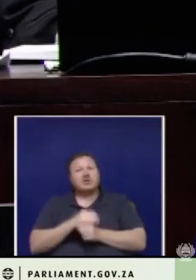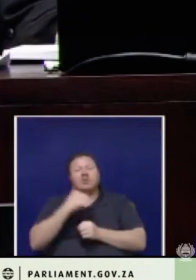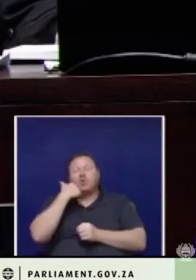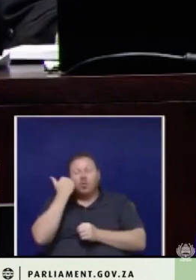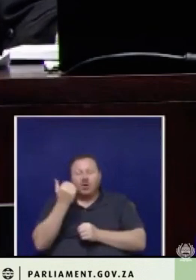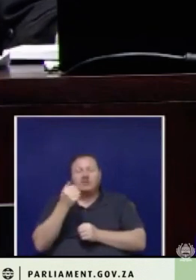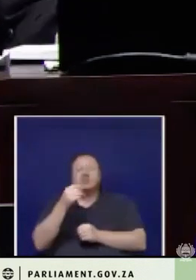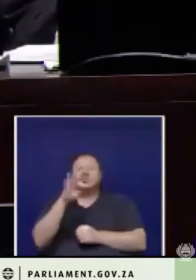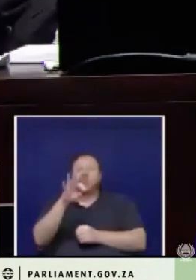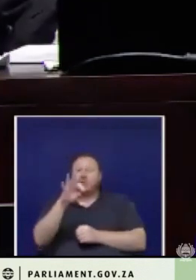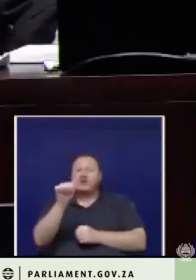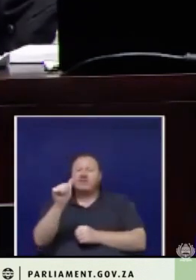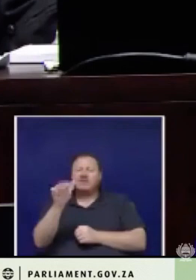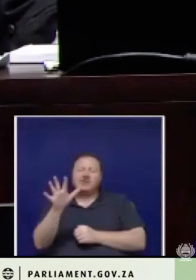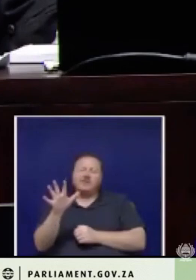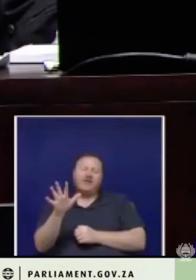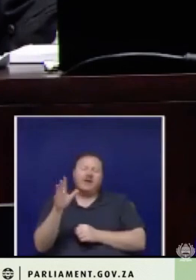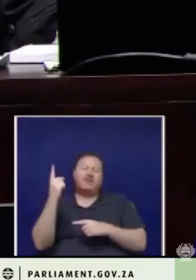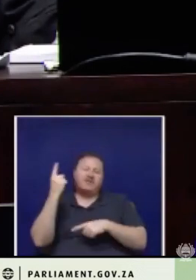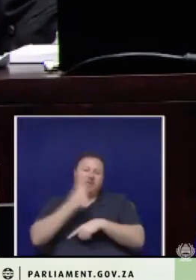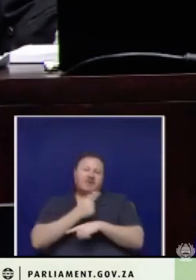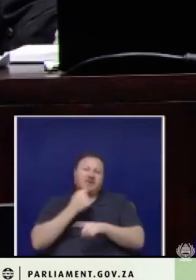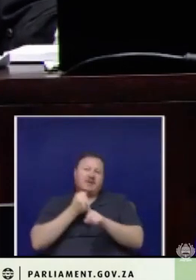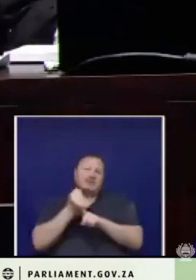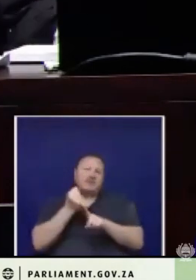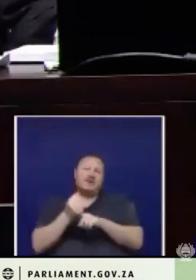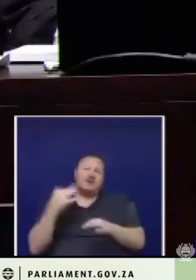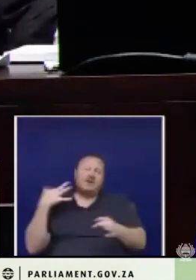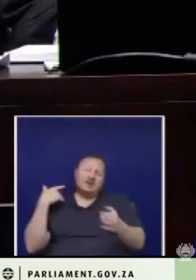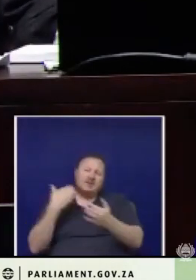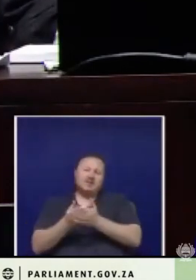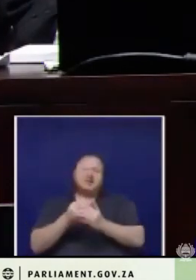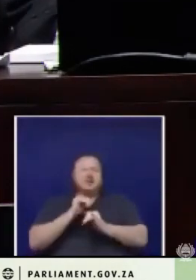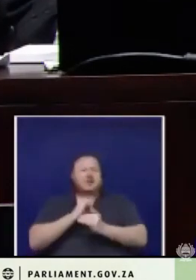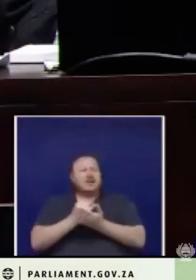of activism and not just 60 days until this